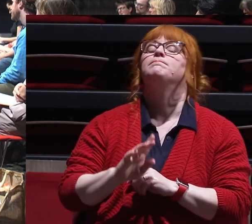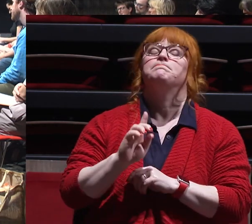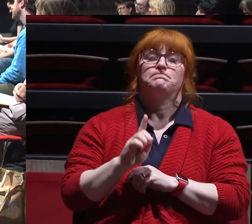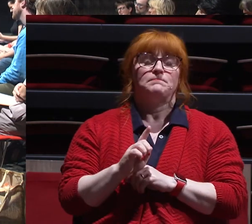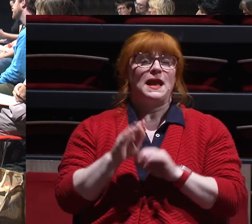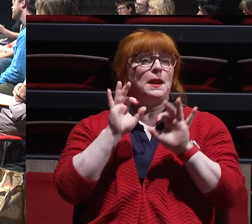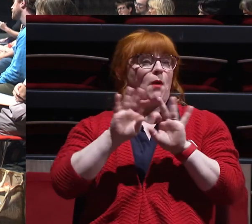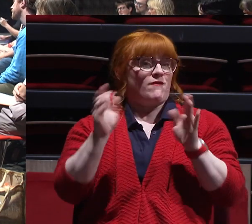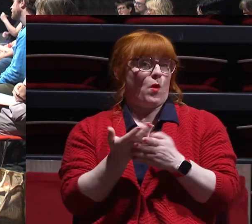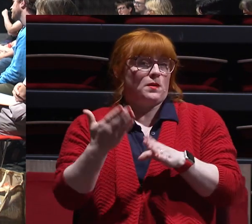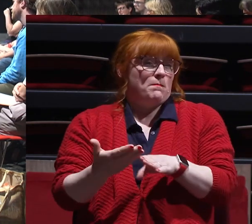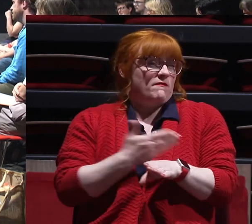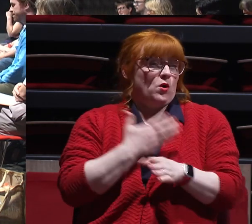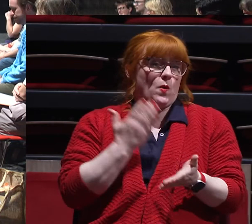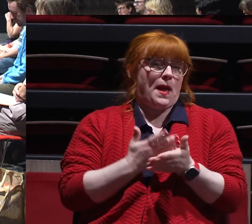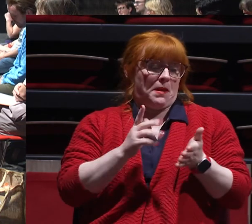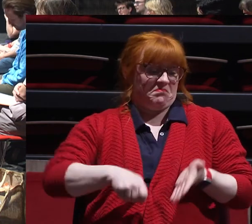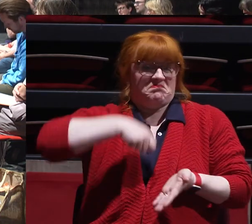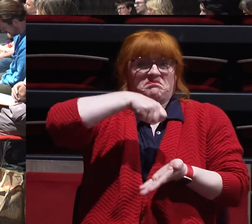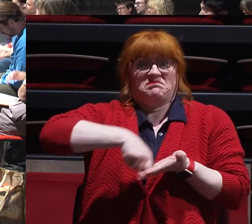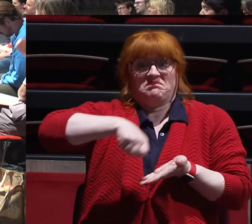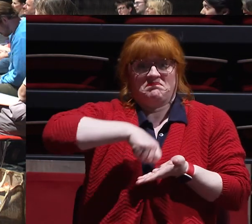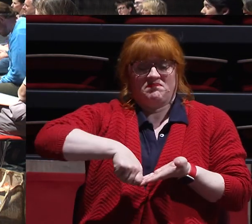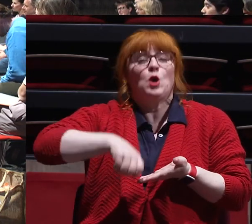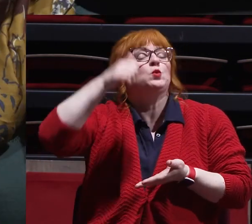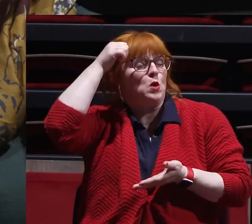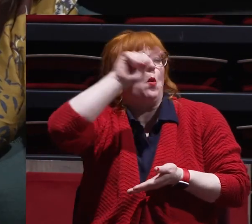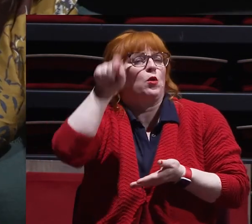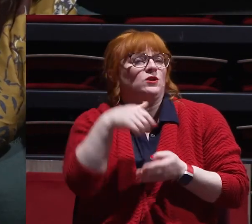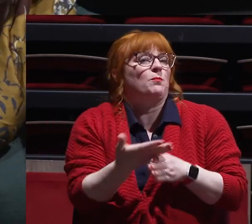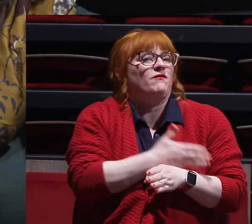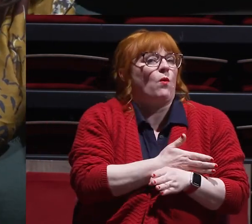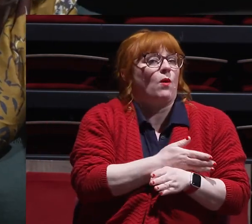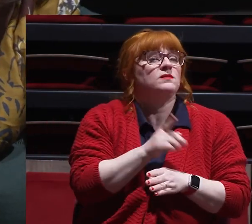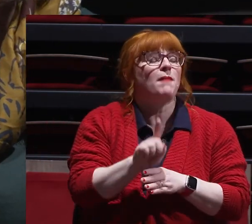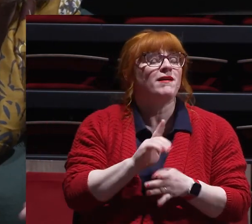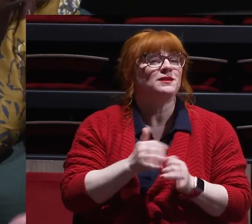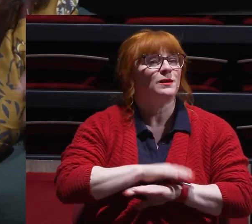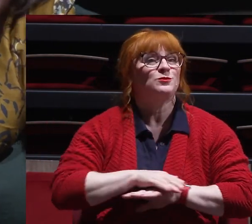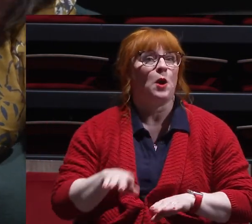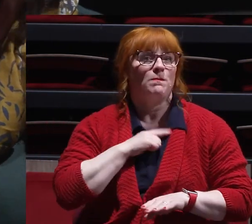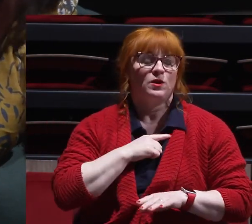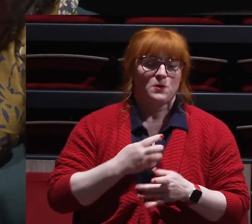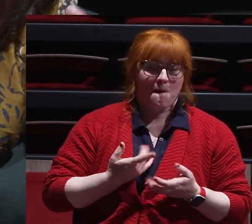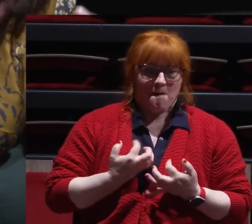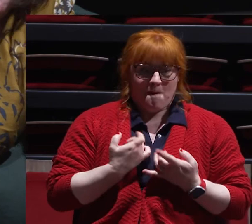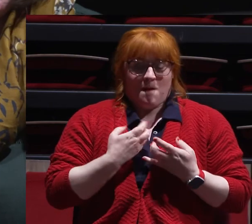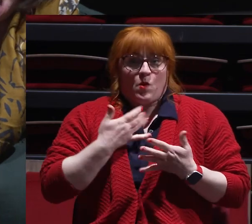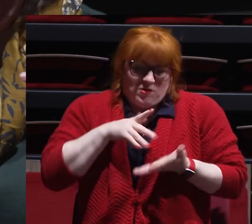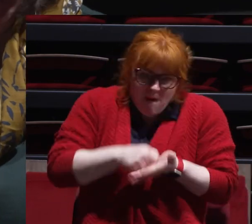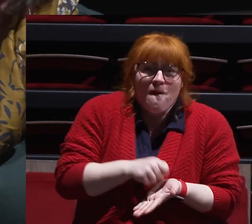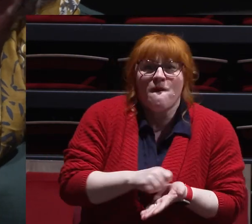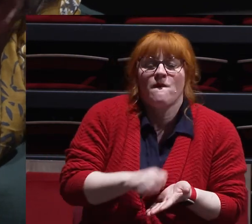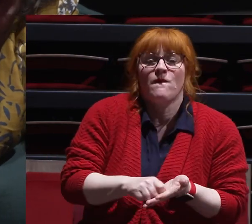in an ideal world, you know that question before you put pen to paper. But sometimes you don't, because you're so eager